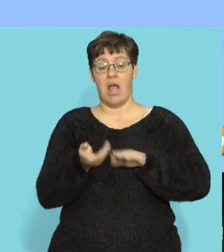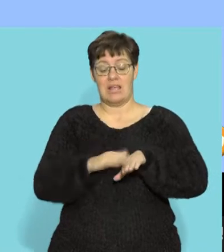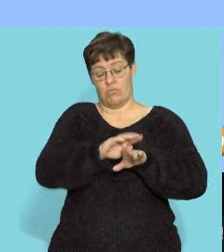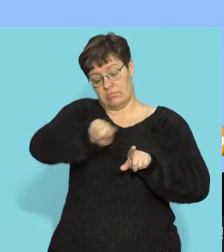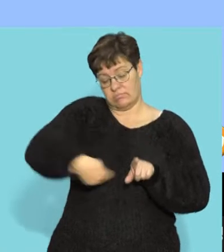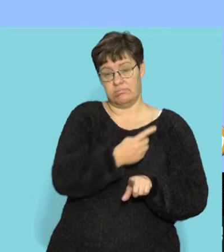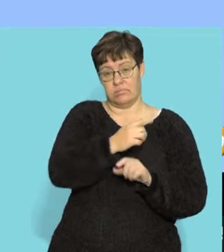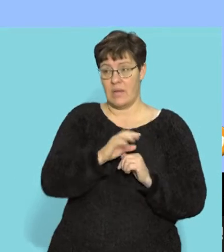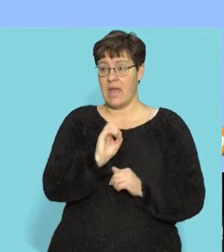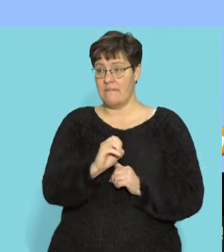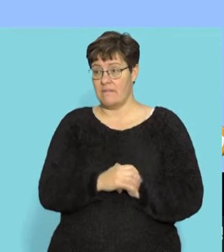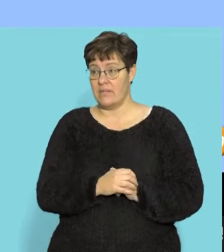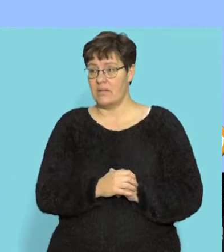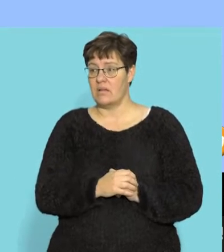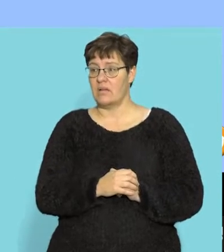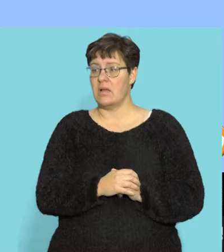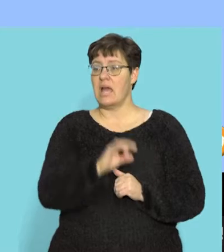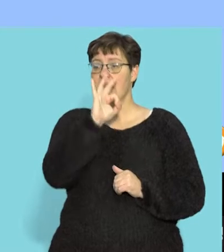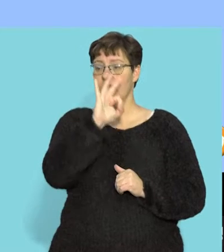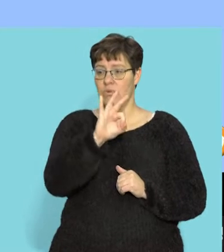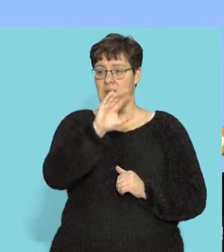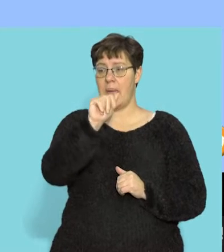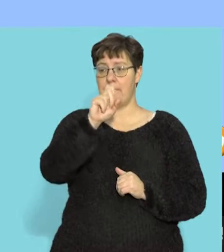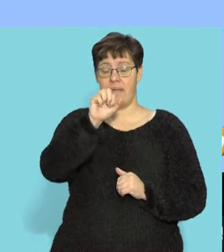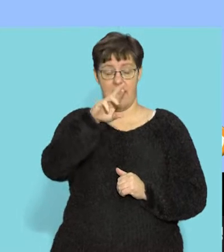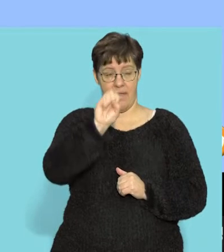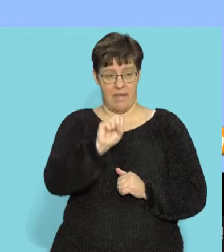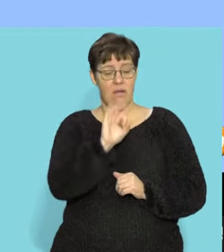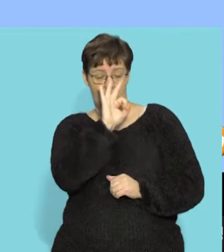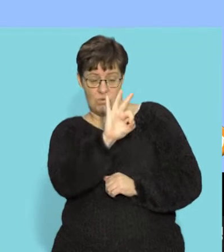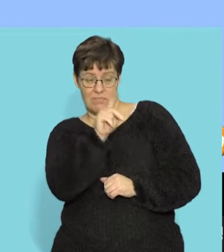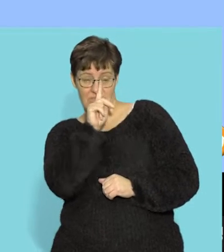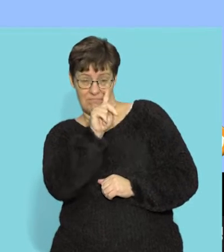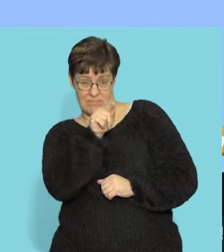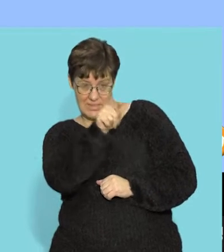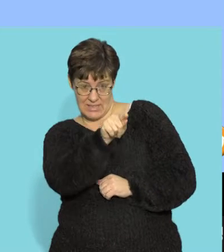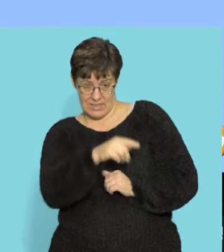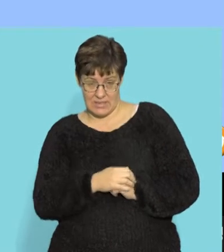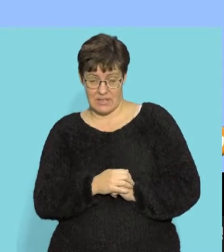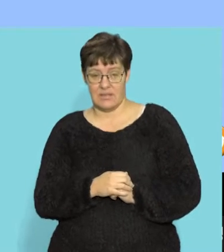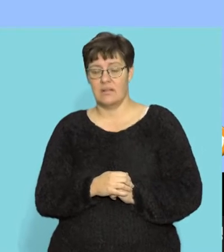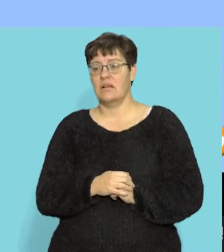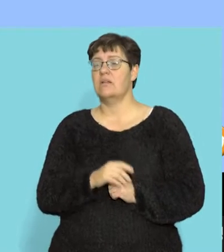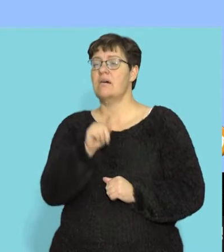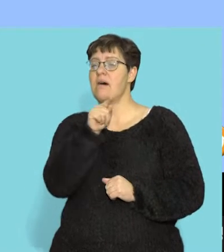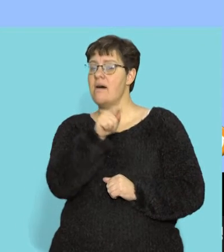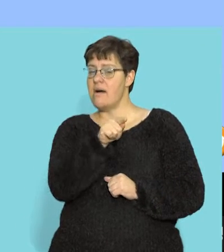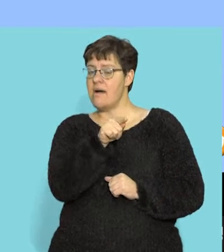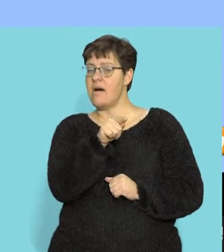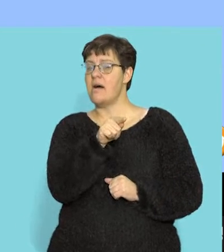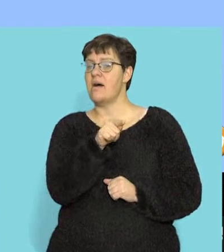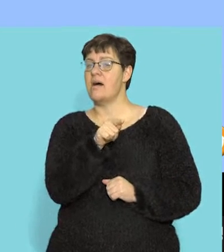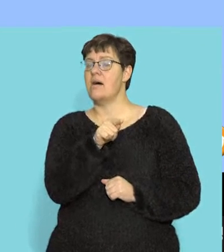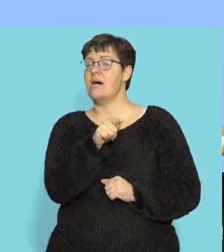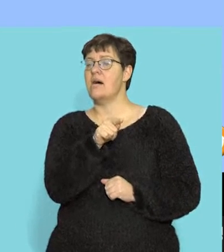close that switch, there is a current of 3 amperes through the light bulbs, and we can observe the brightness of this light